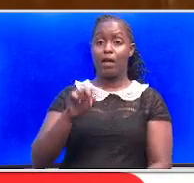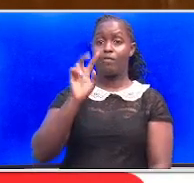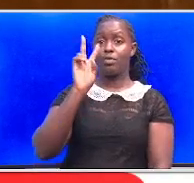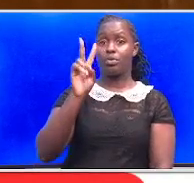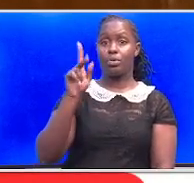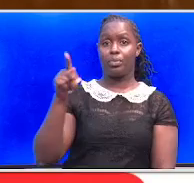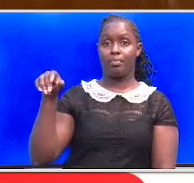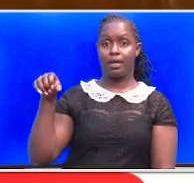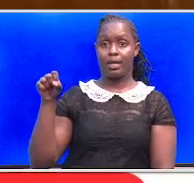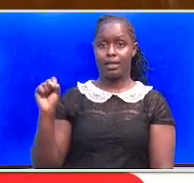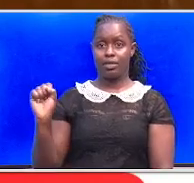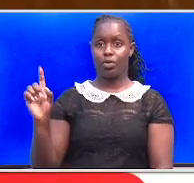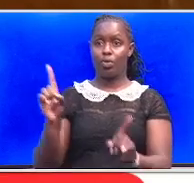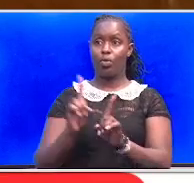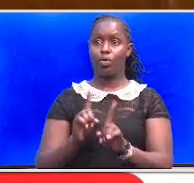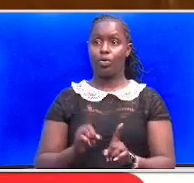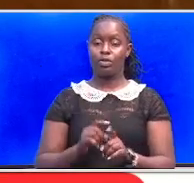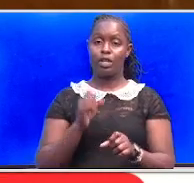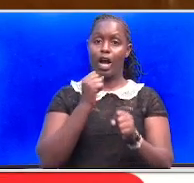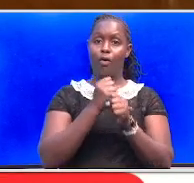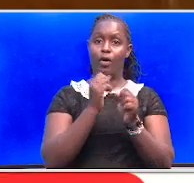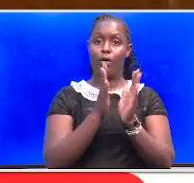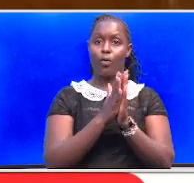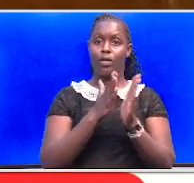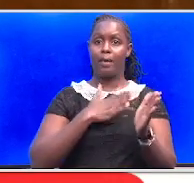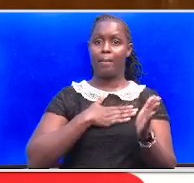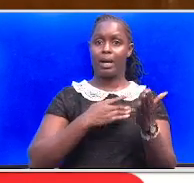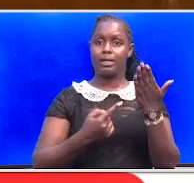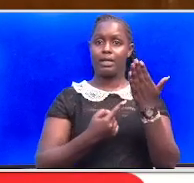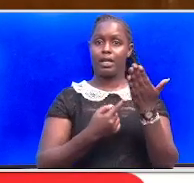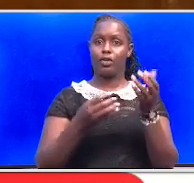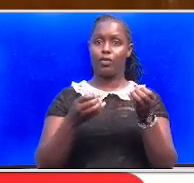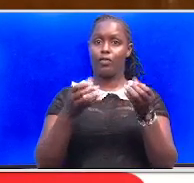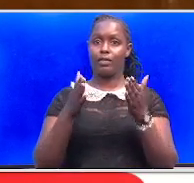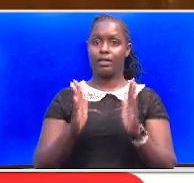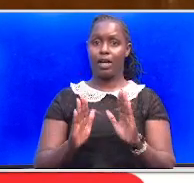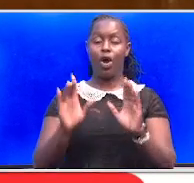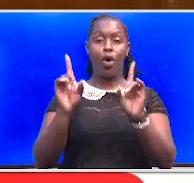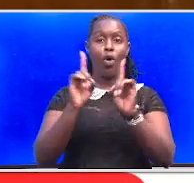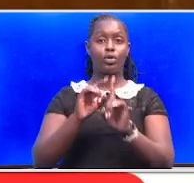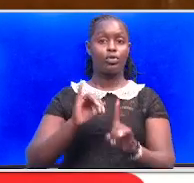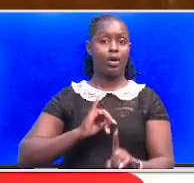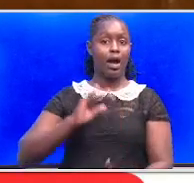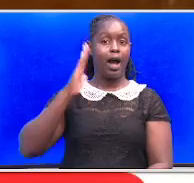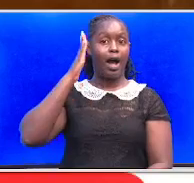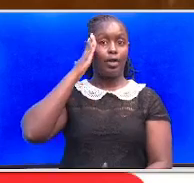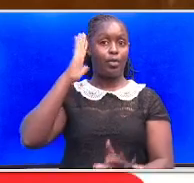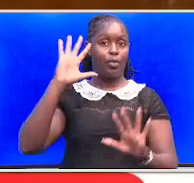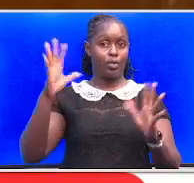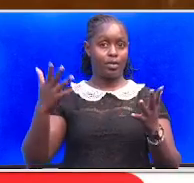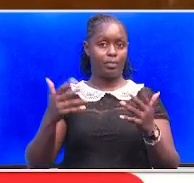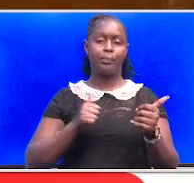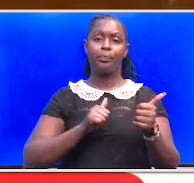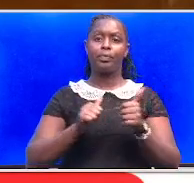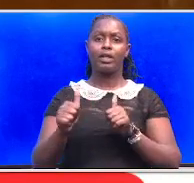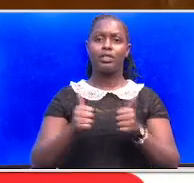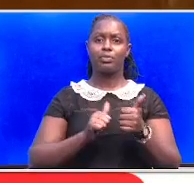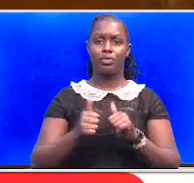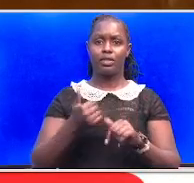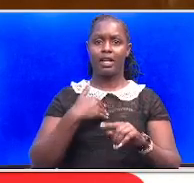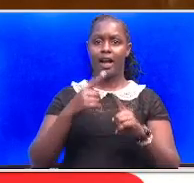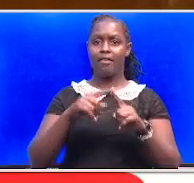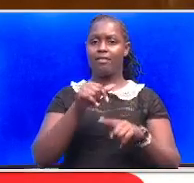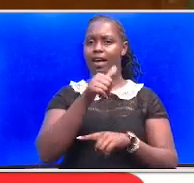I share responsibilities with my technical officers. And I also know that sports has other